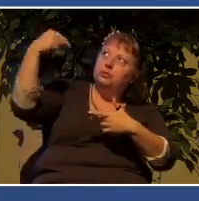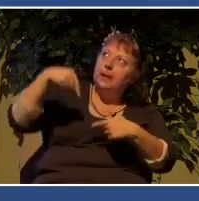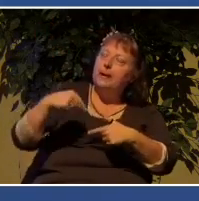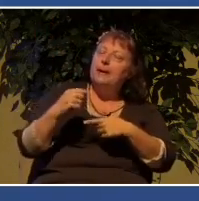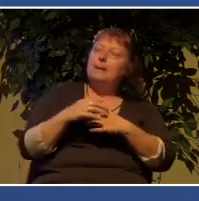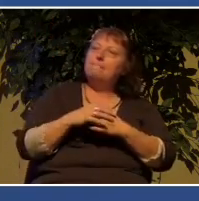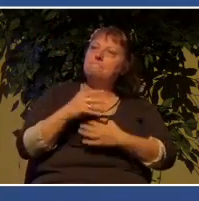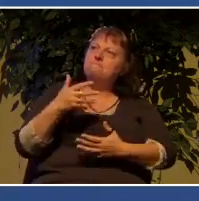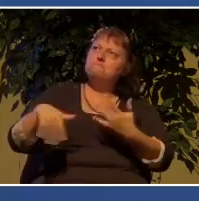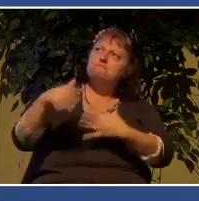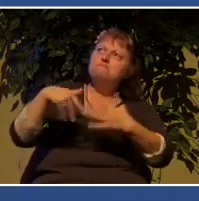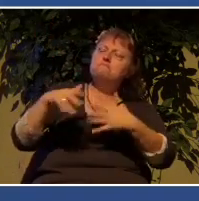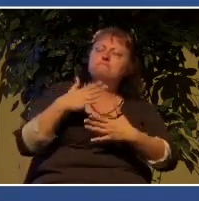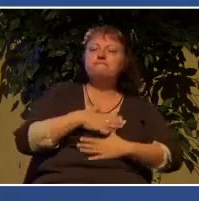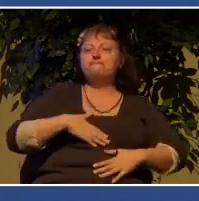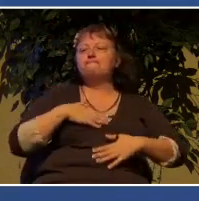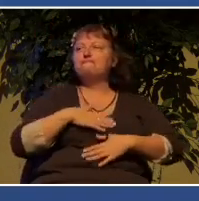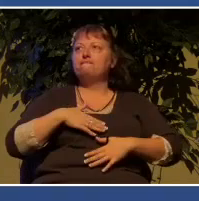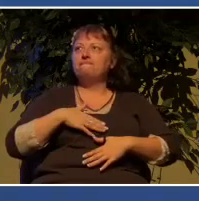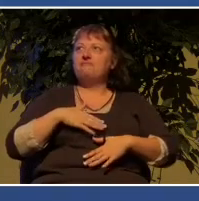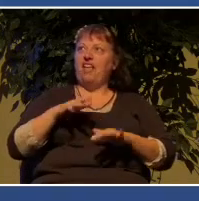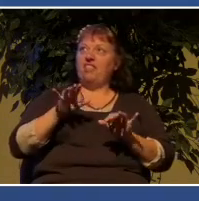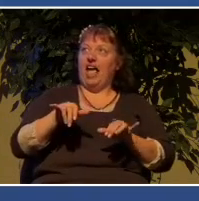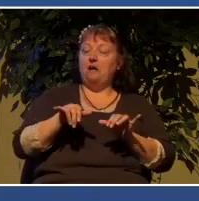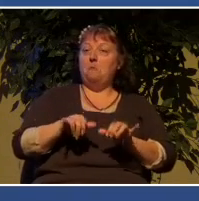and finding the stability that comes out of that?